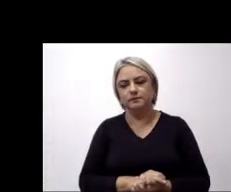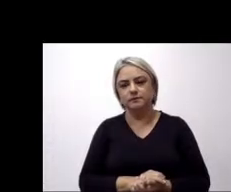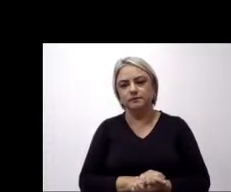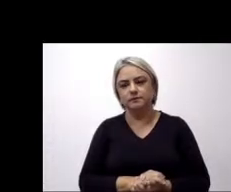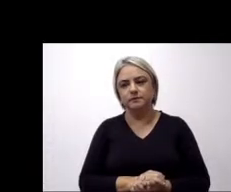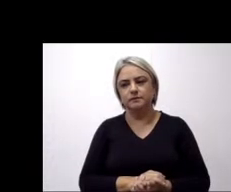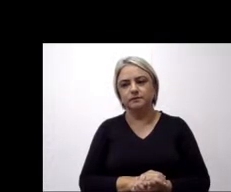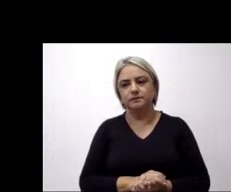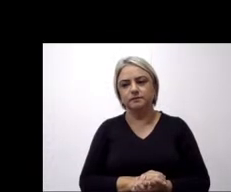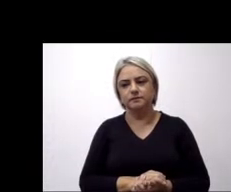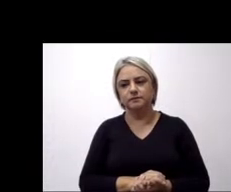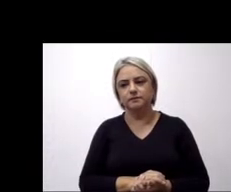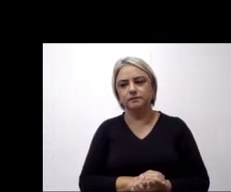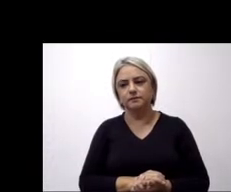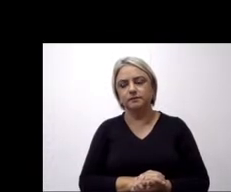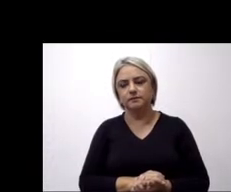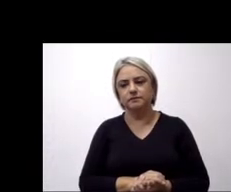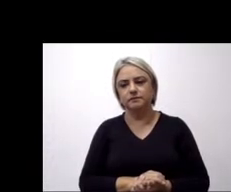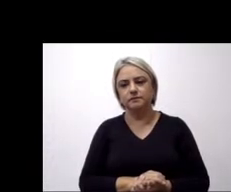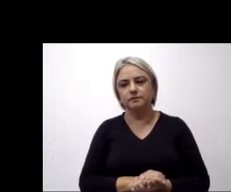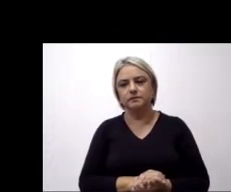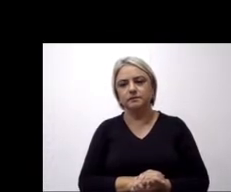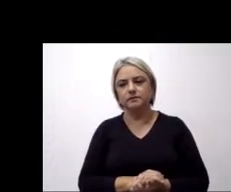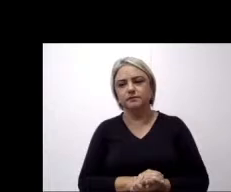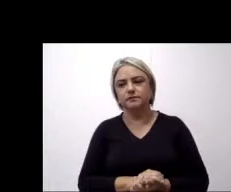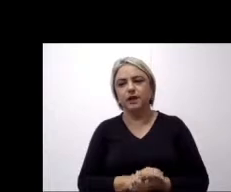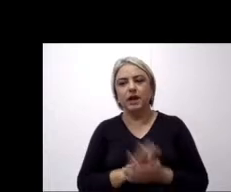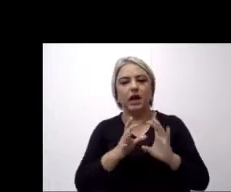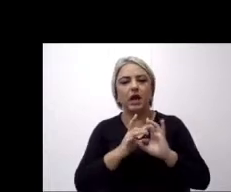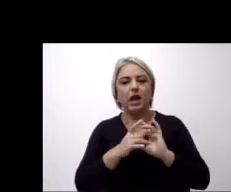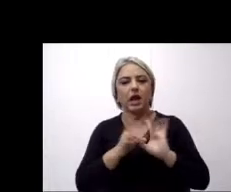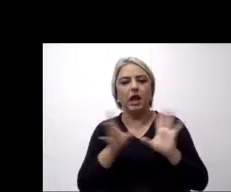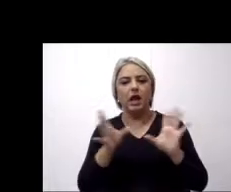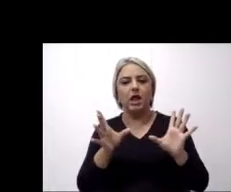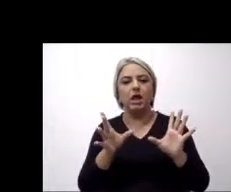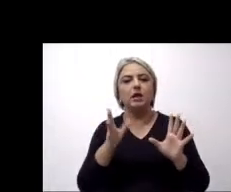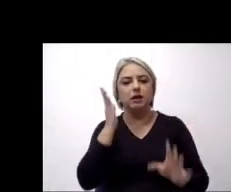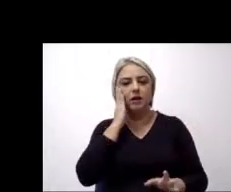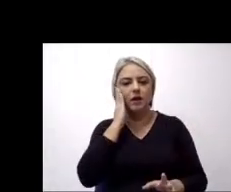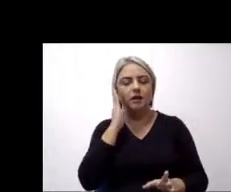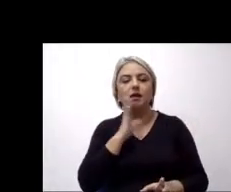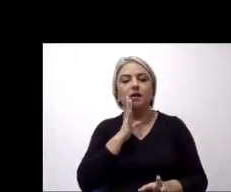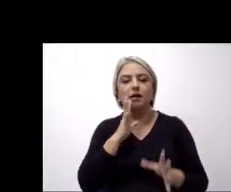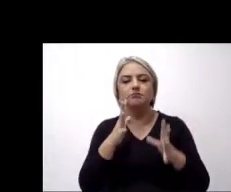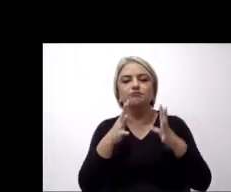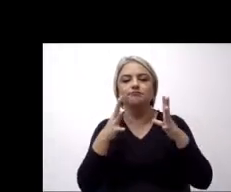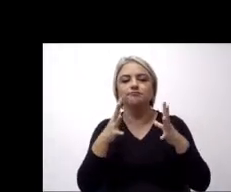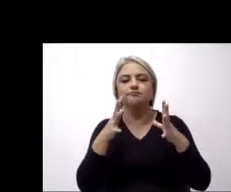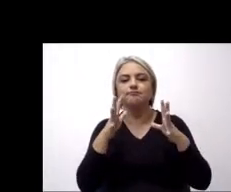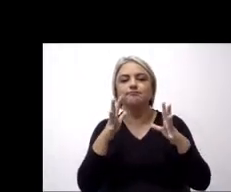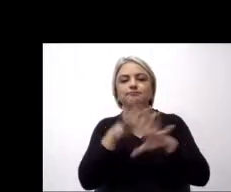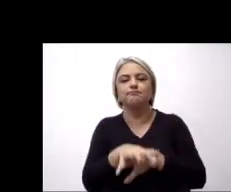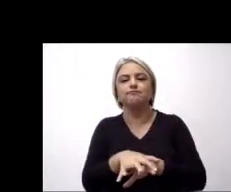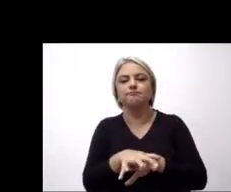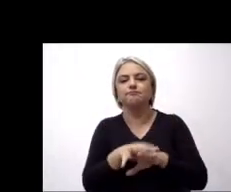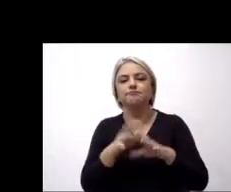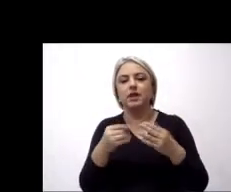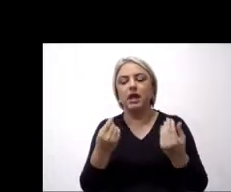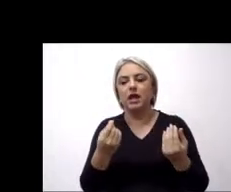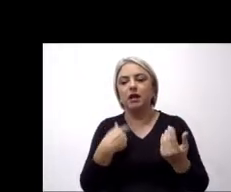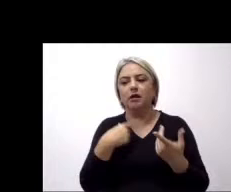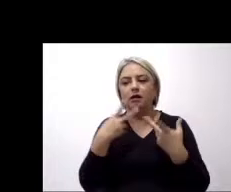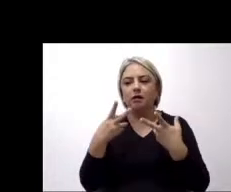evoke this. 4 is also to make a lot of attention on